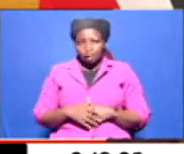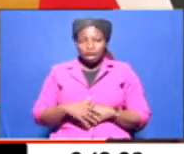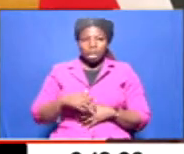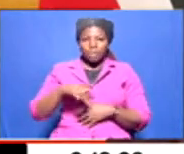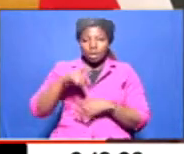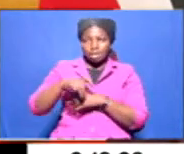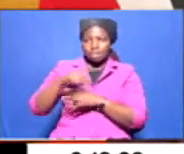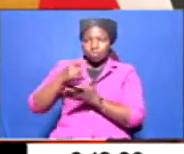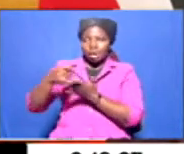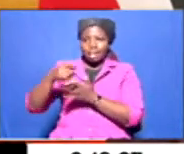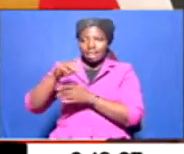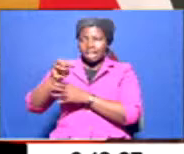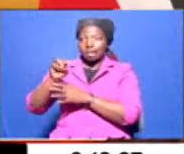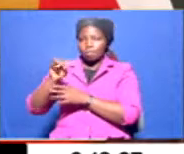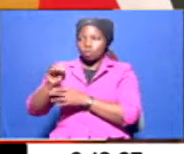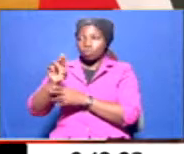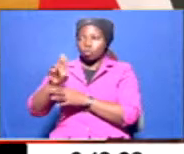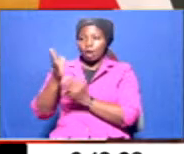between the two governments